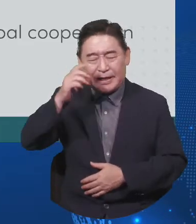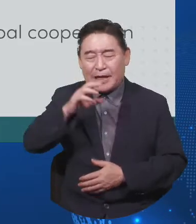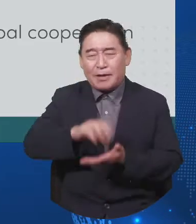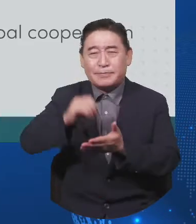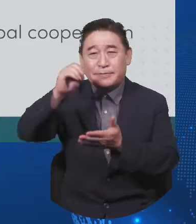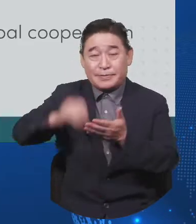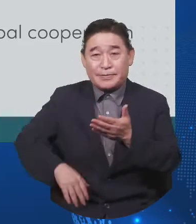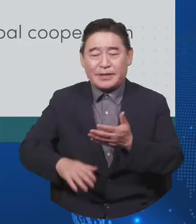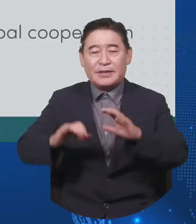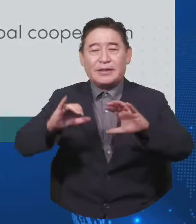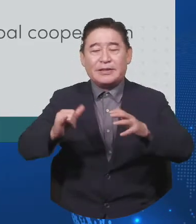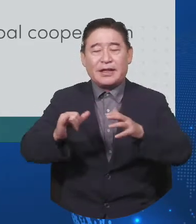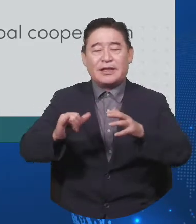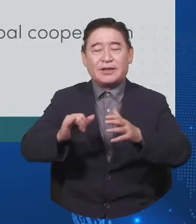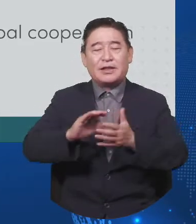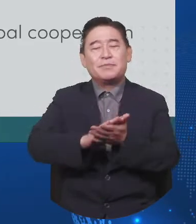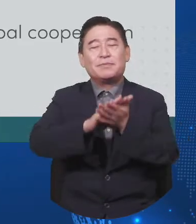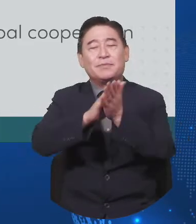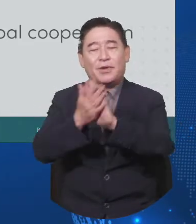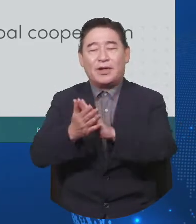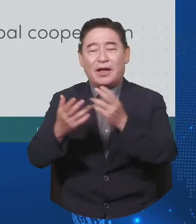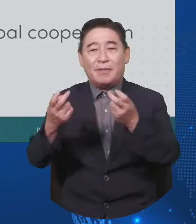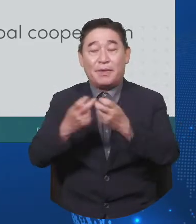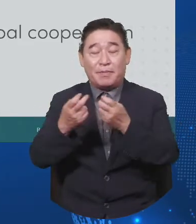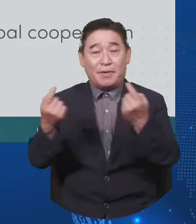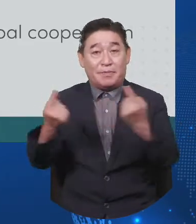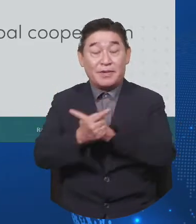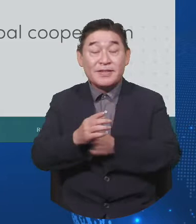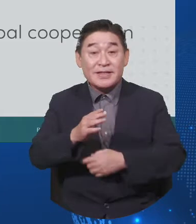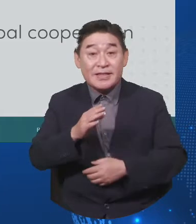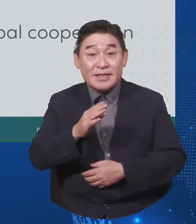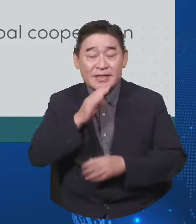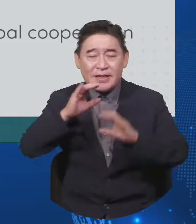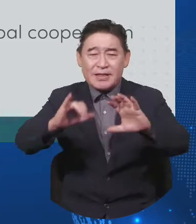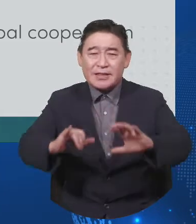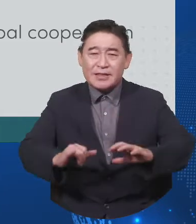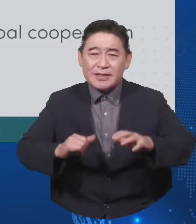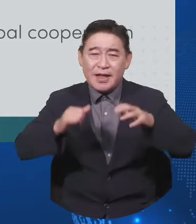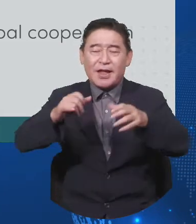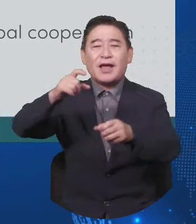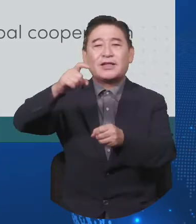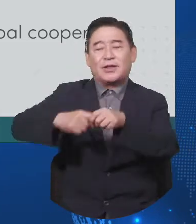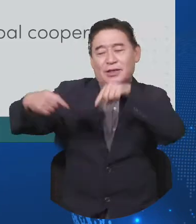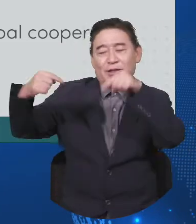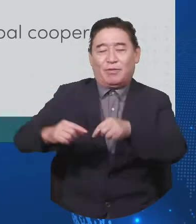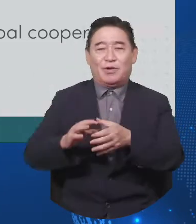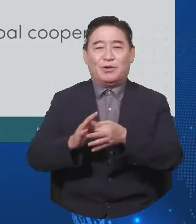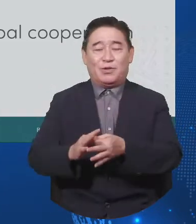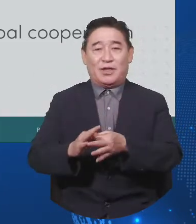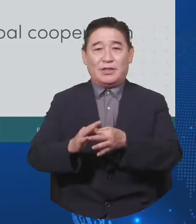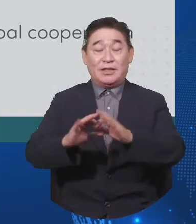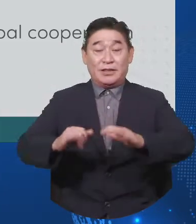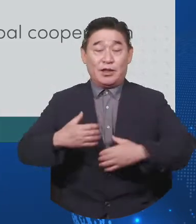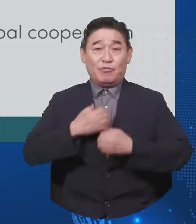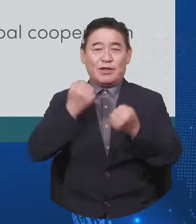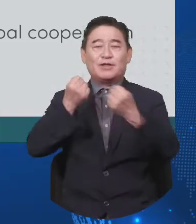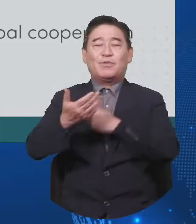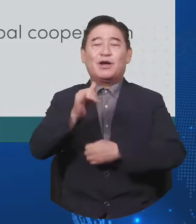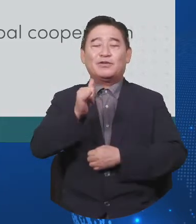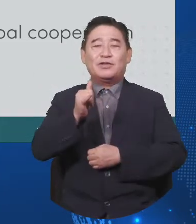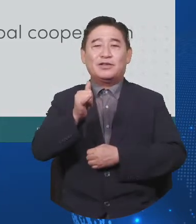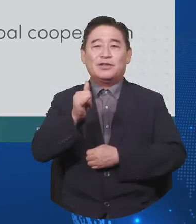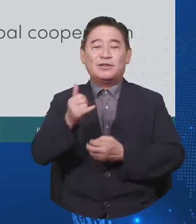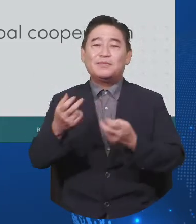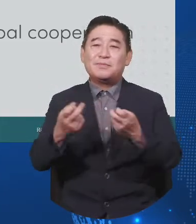understands that cooperation on global development challenges is in the interests of all countries. Under